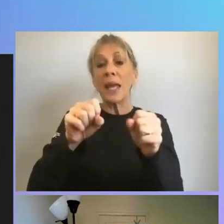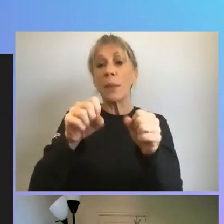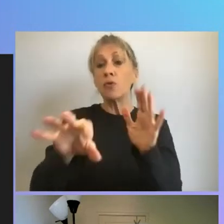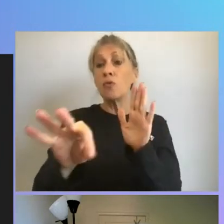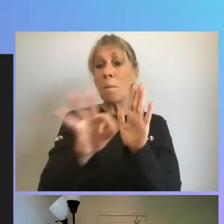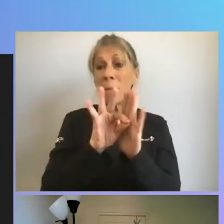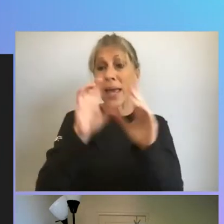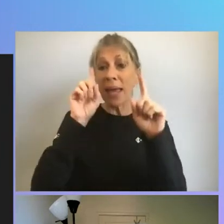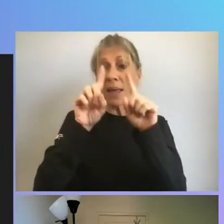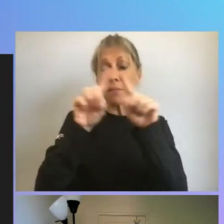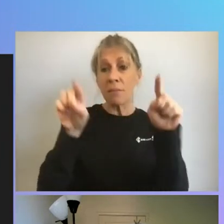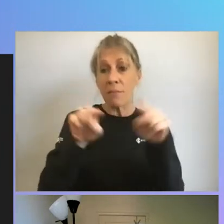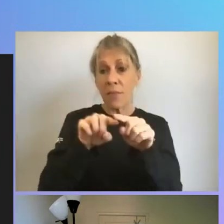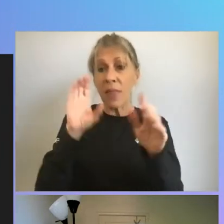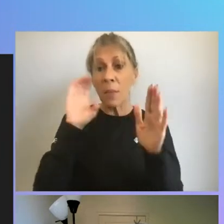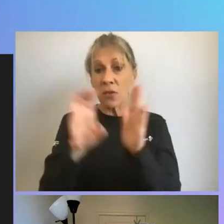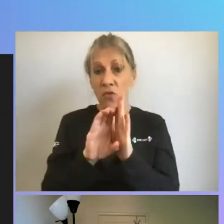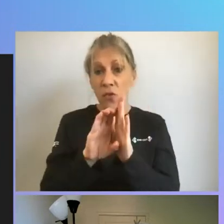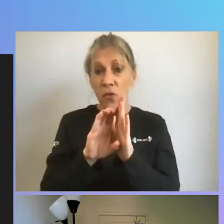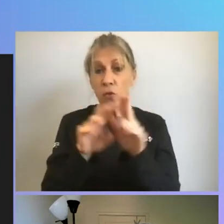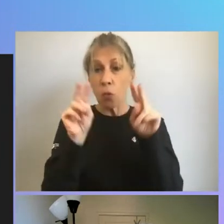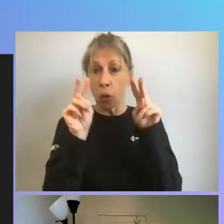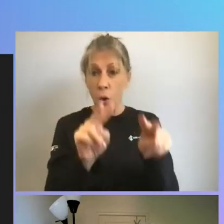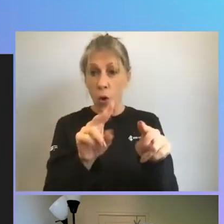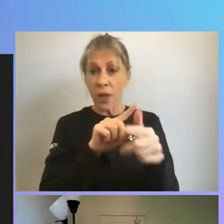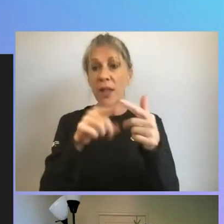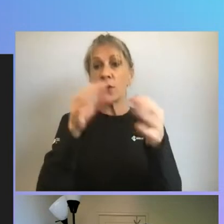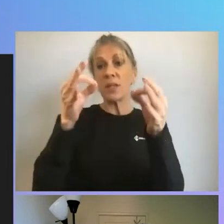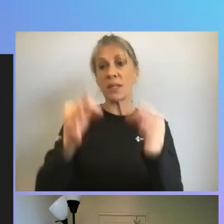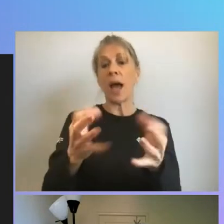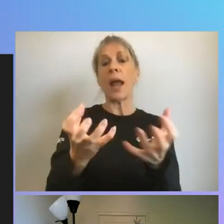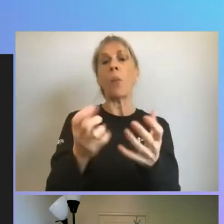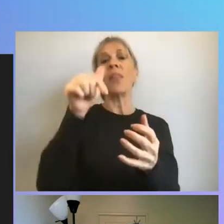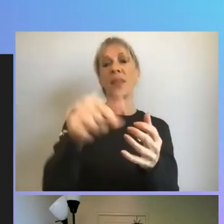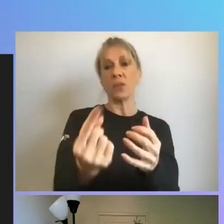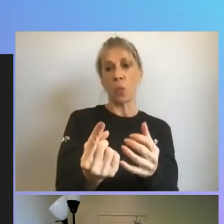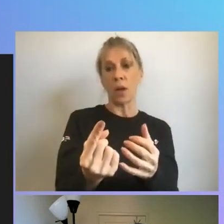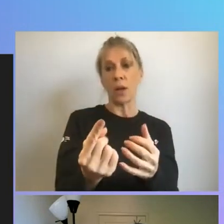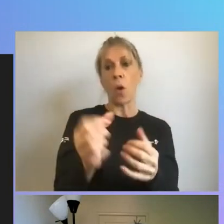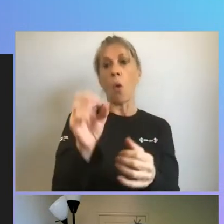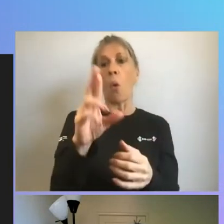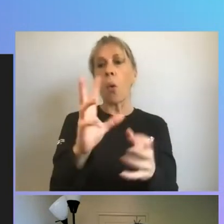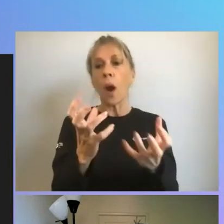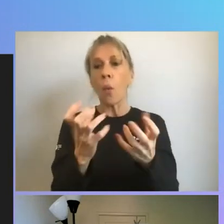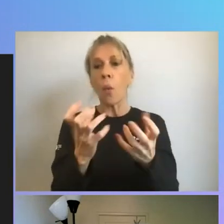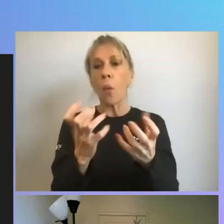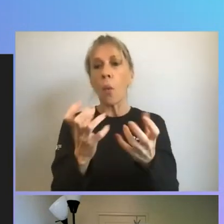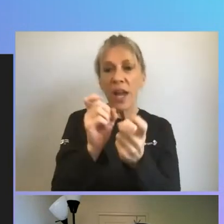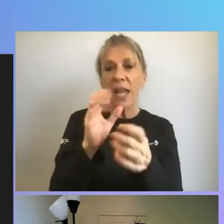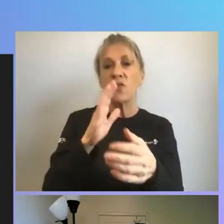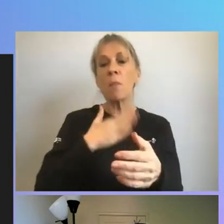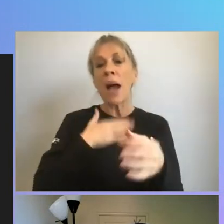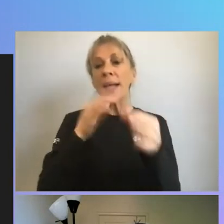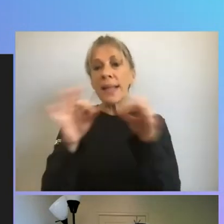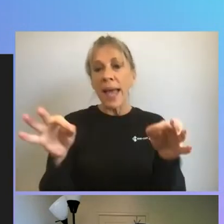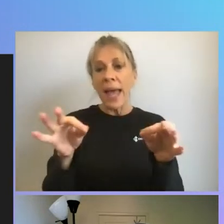You look at the picture and then eventually you decide, oh, I want this one, or oh, I want to adjust my prompt or image settings